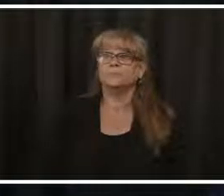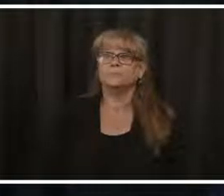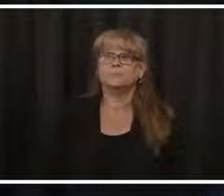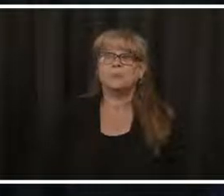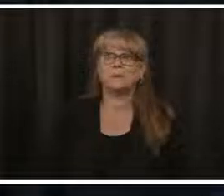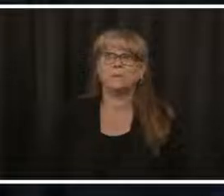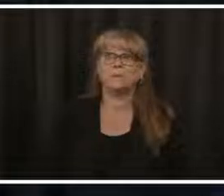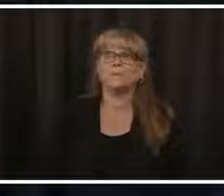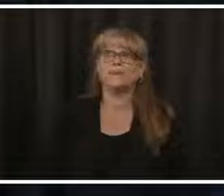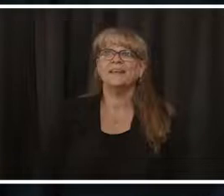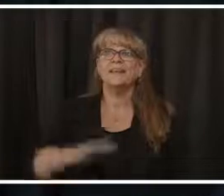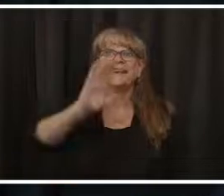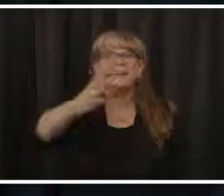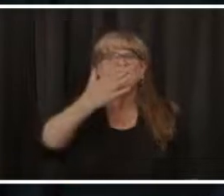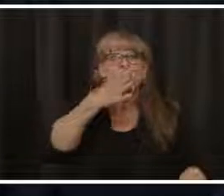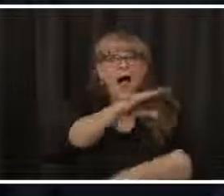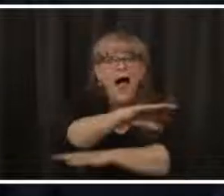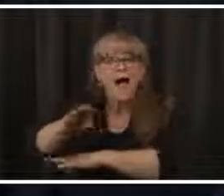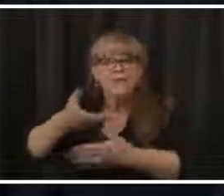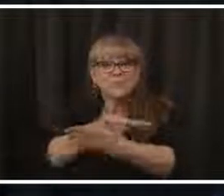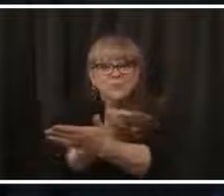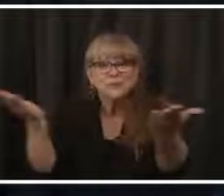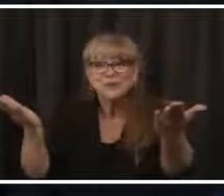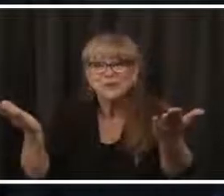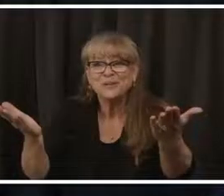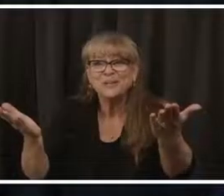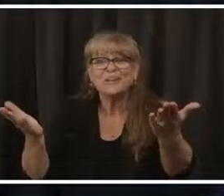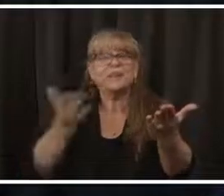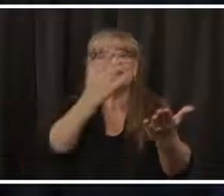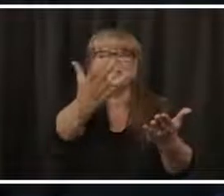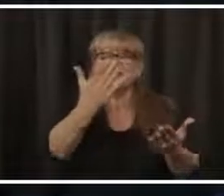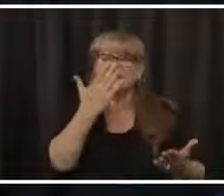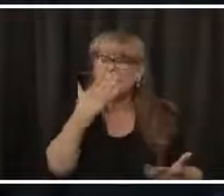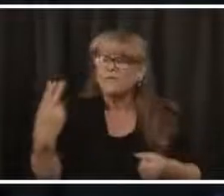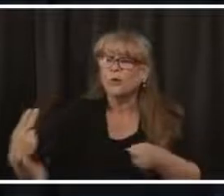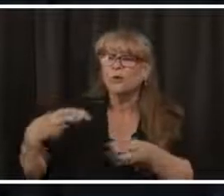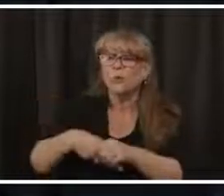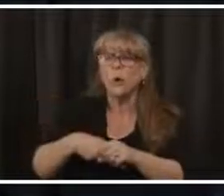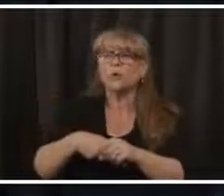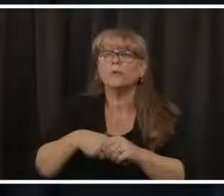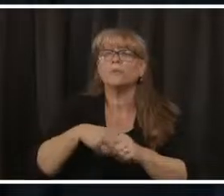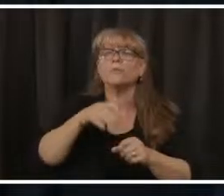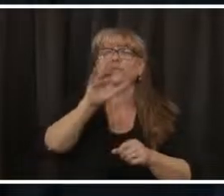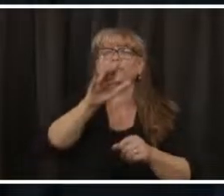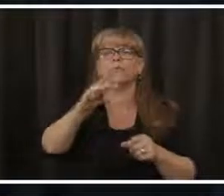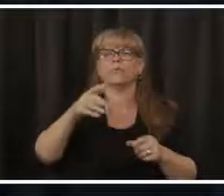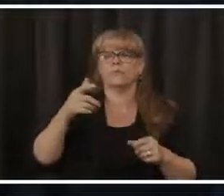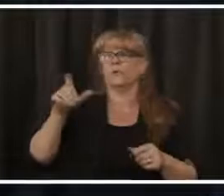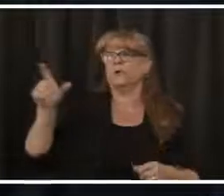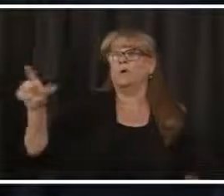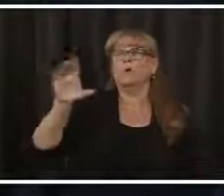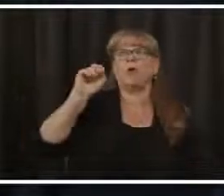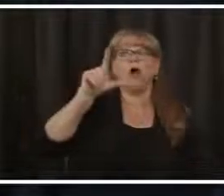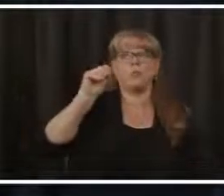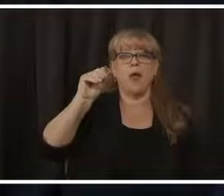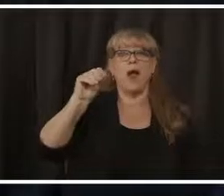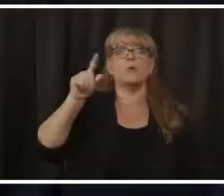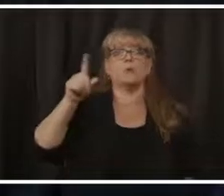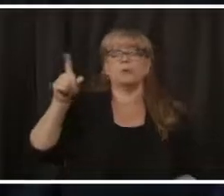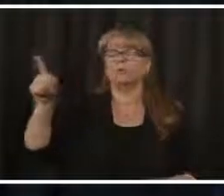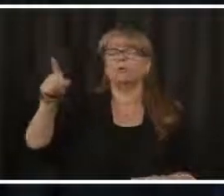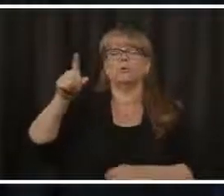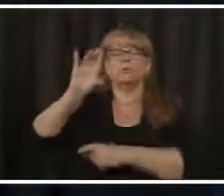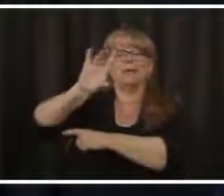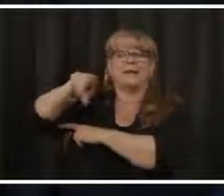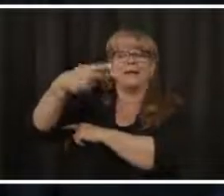Good afternoon, everyone. Thank you for joining us. I'm joined by Colorado State Epidemiologist Dr. Rachel Herlihy, who's going to